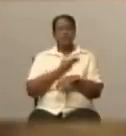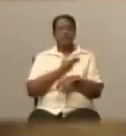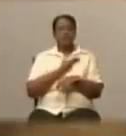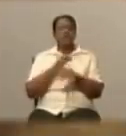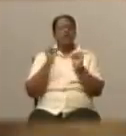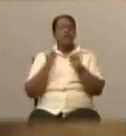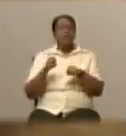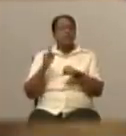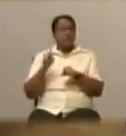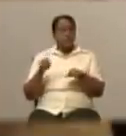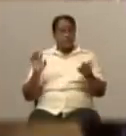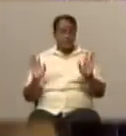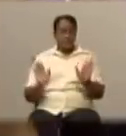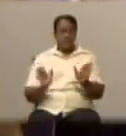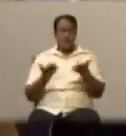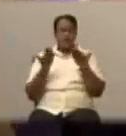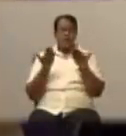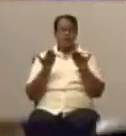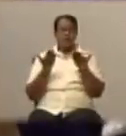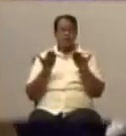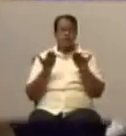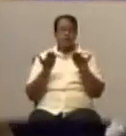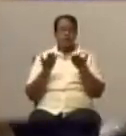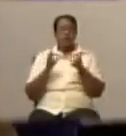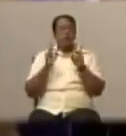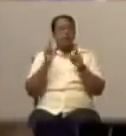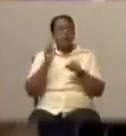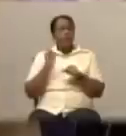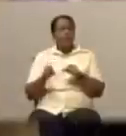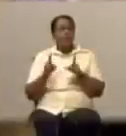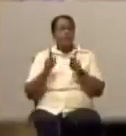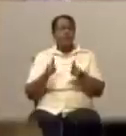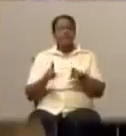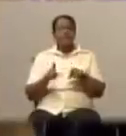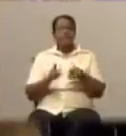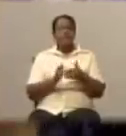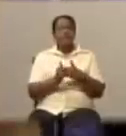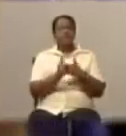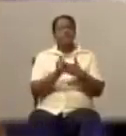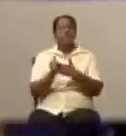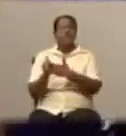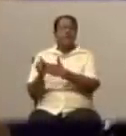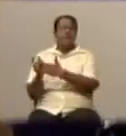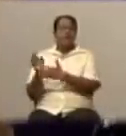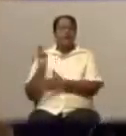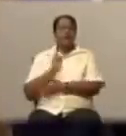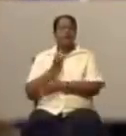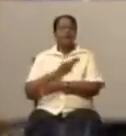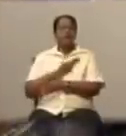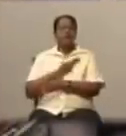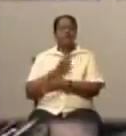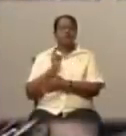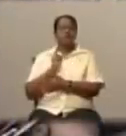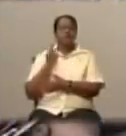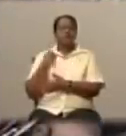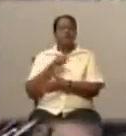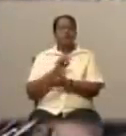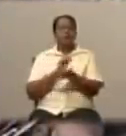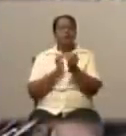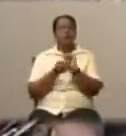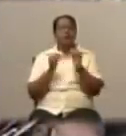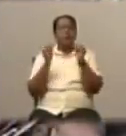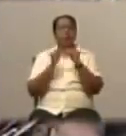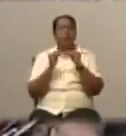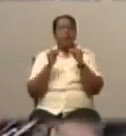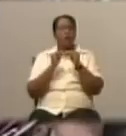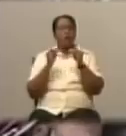help. We need some guidance in order to become more and more awake of the meaning of the time, of the value of